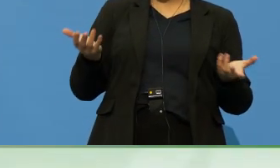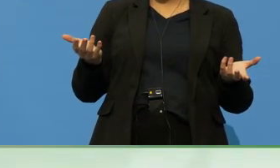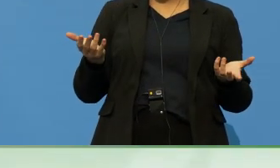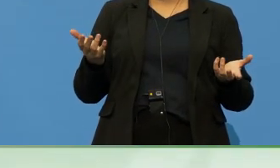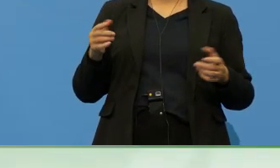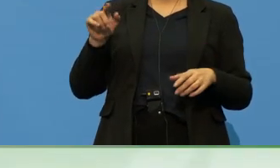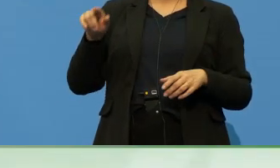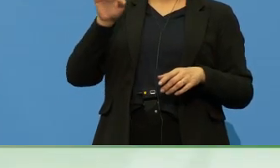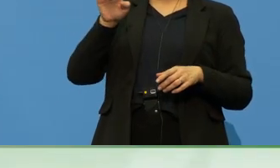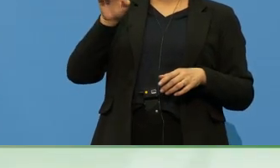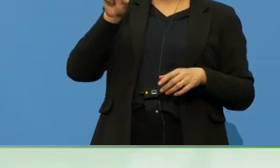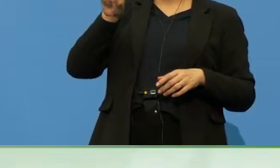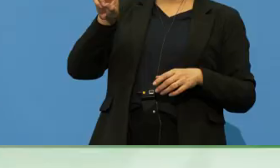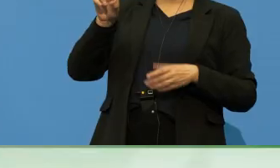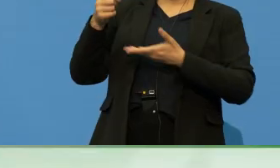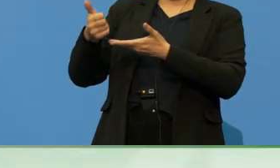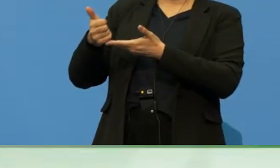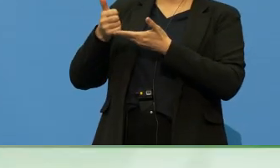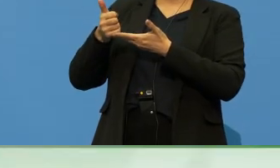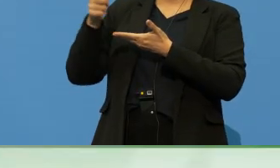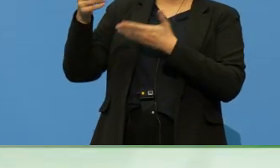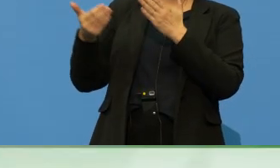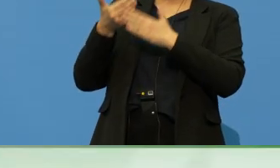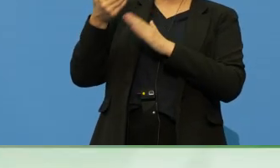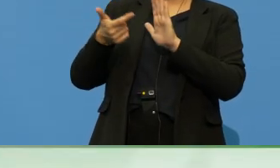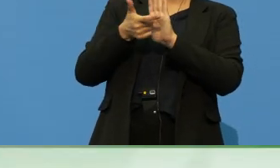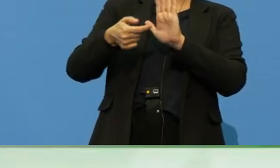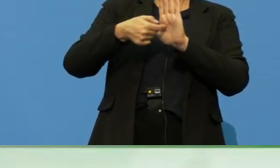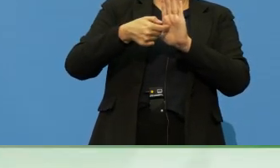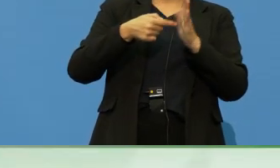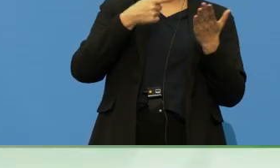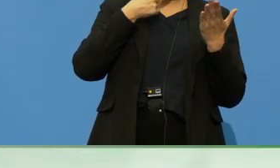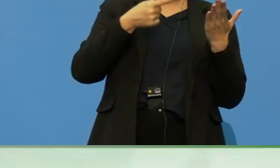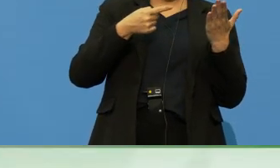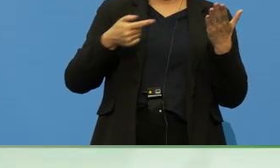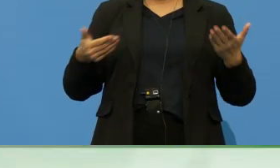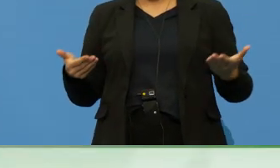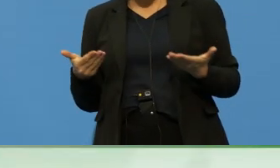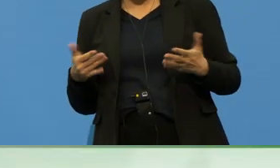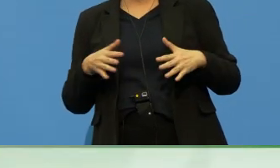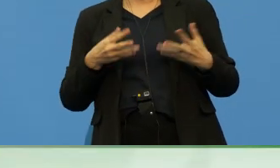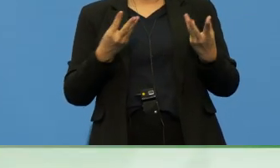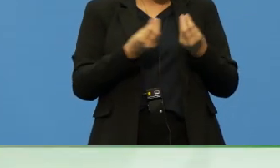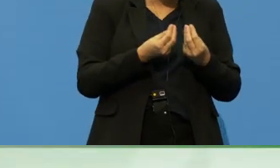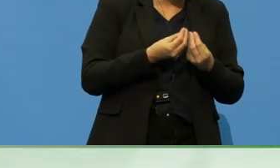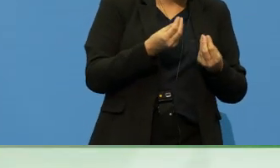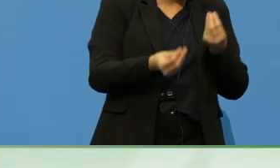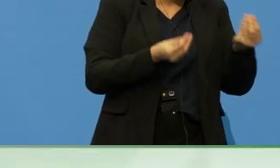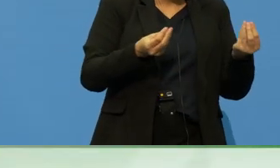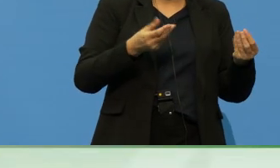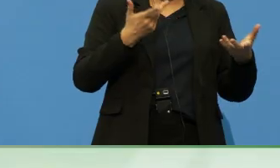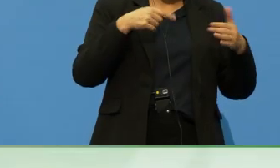law. It's compulsory to be accessible, all services and goods. Now we have this potential